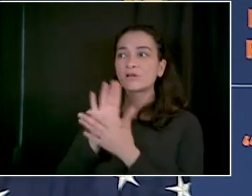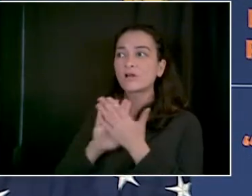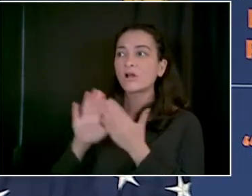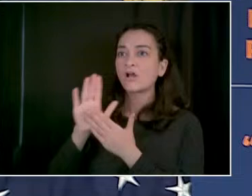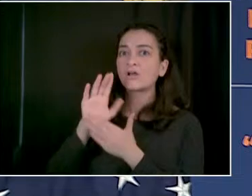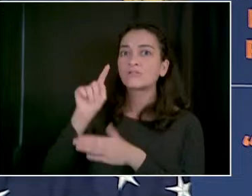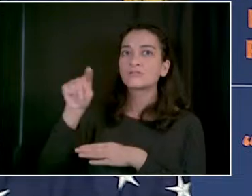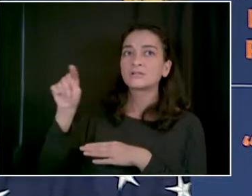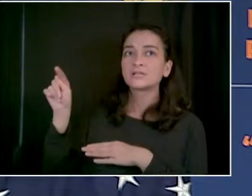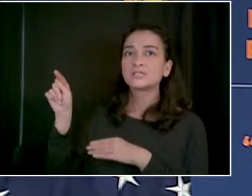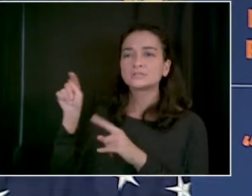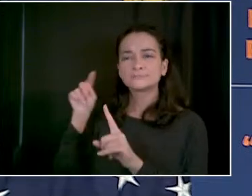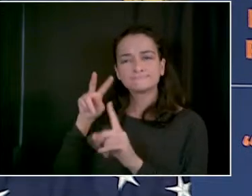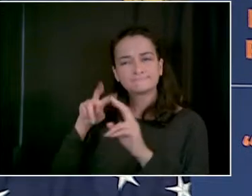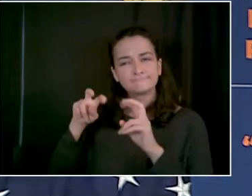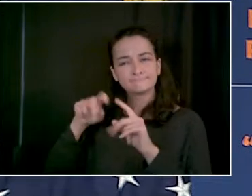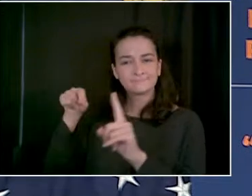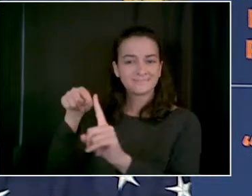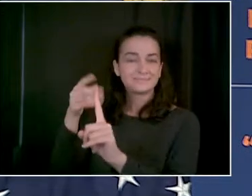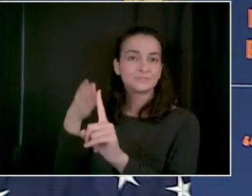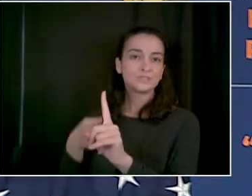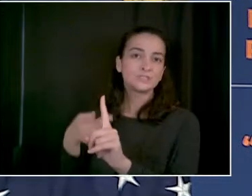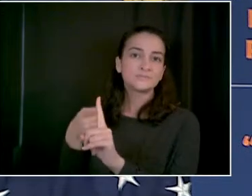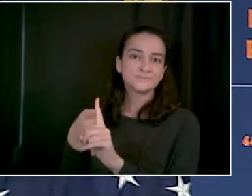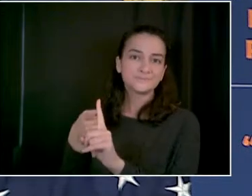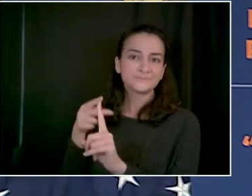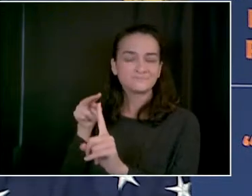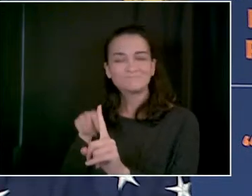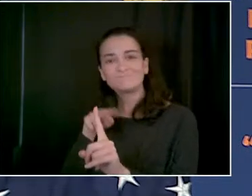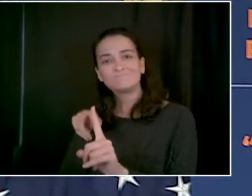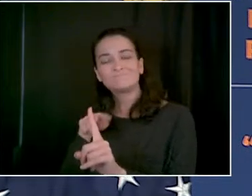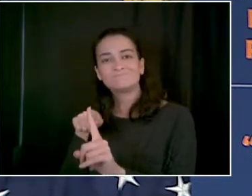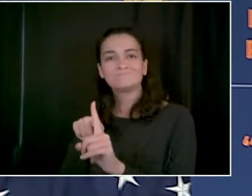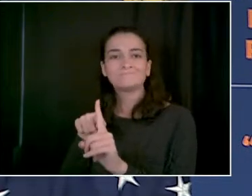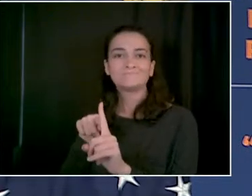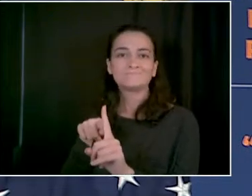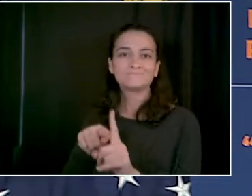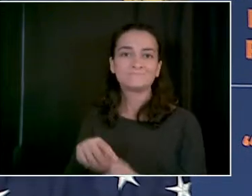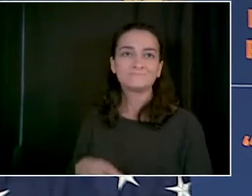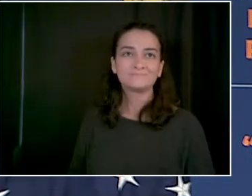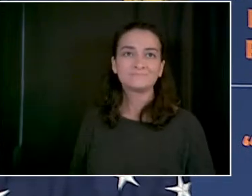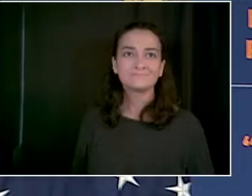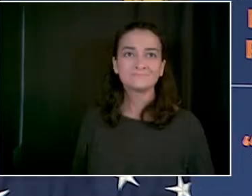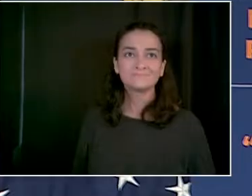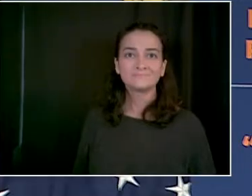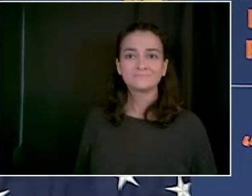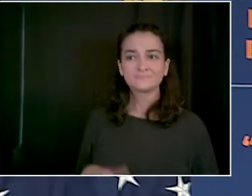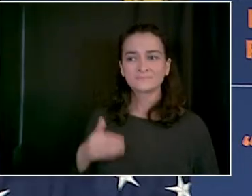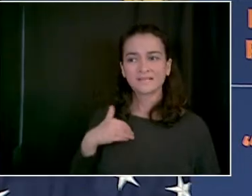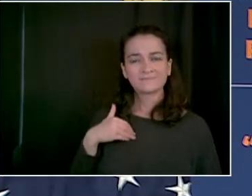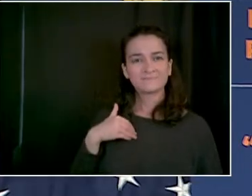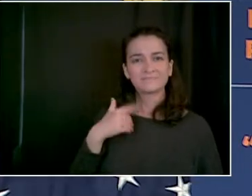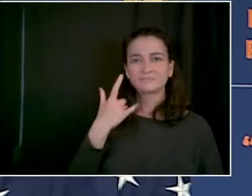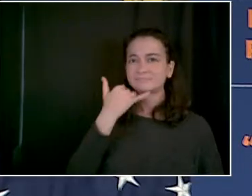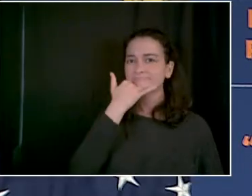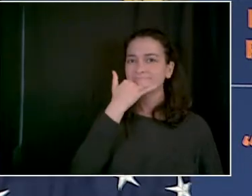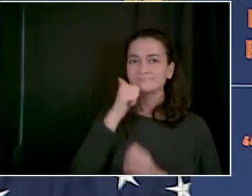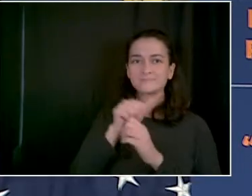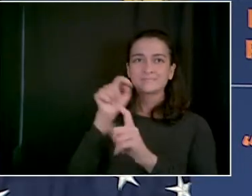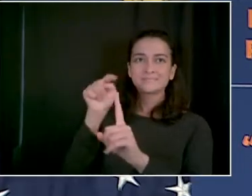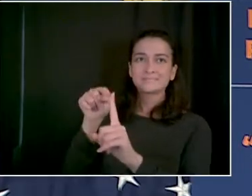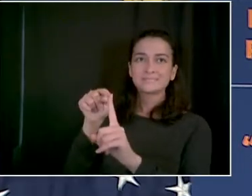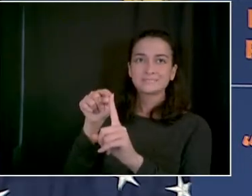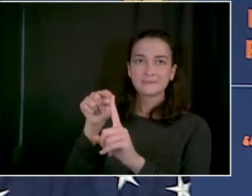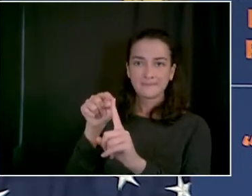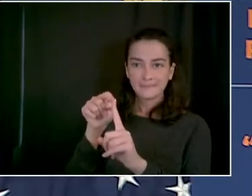entity, after we raise our concerns, they make the determination to cancel the concerts. But I think,